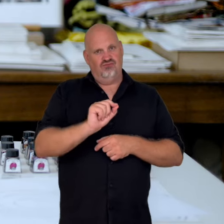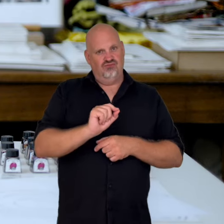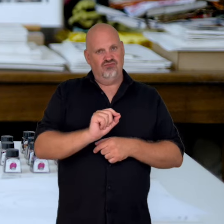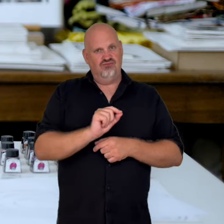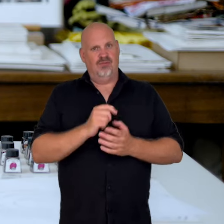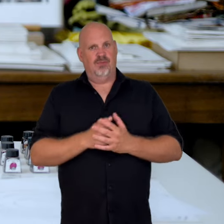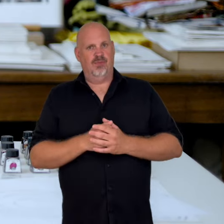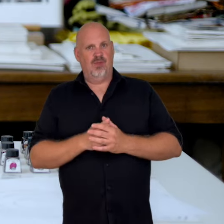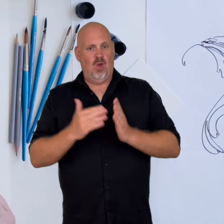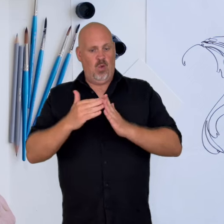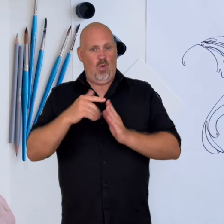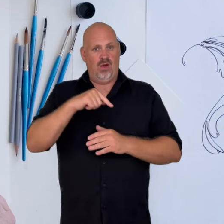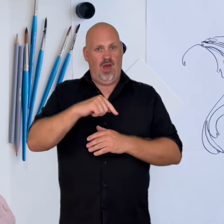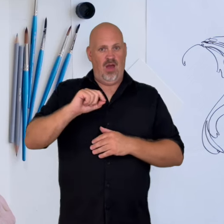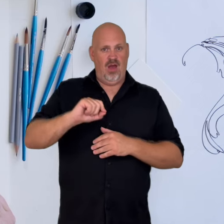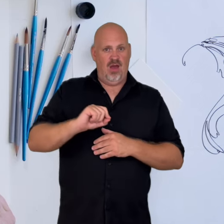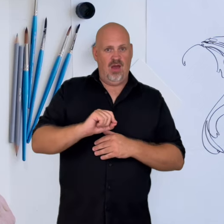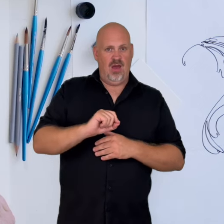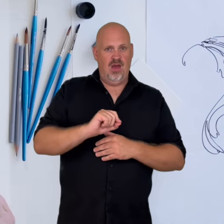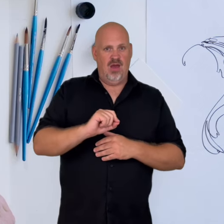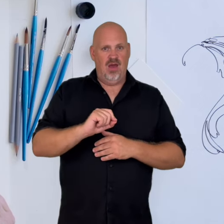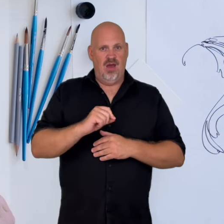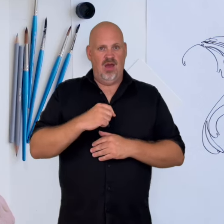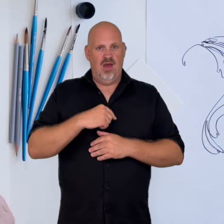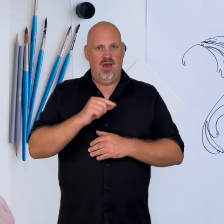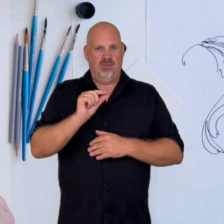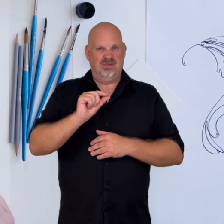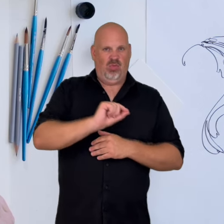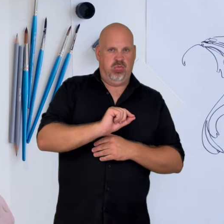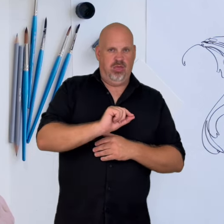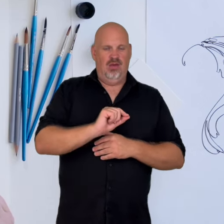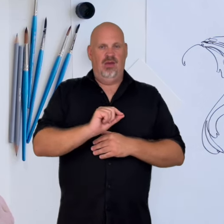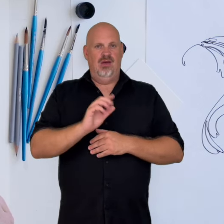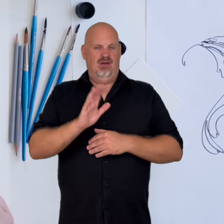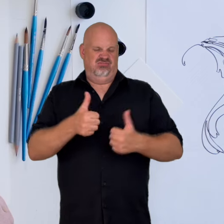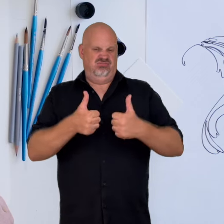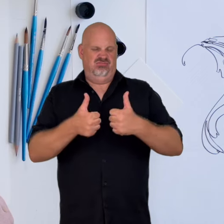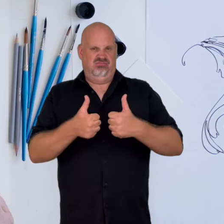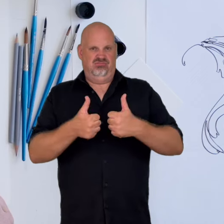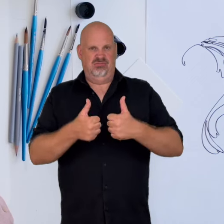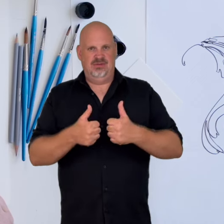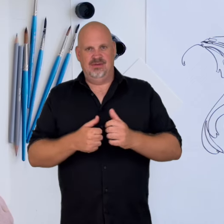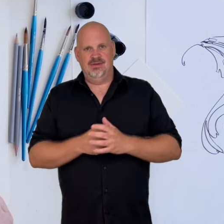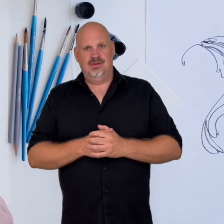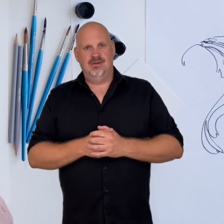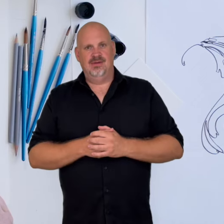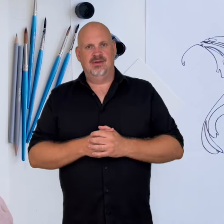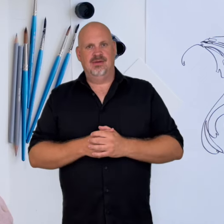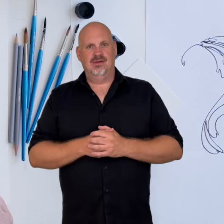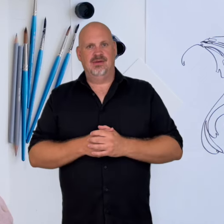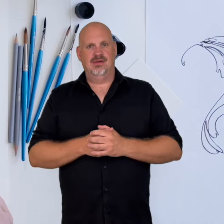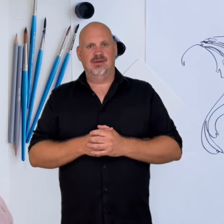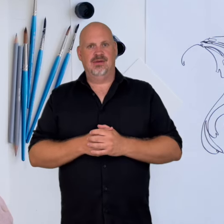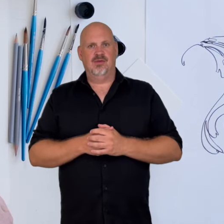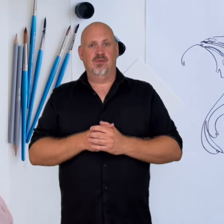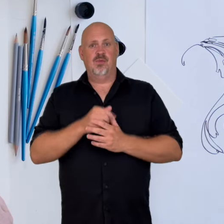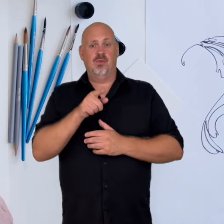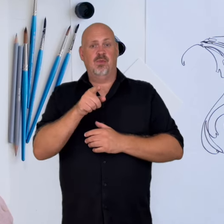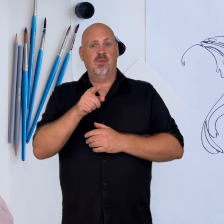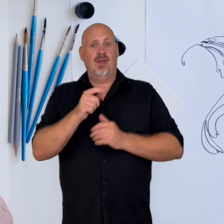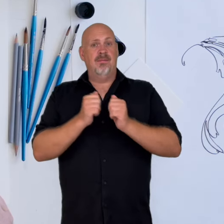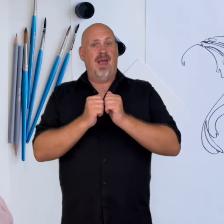all. It's getting a nice bit of lineage all the way around there, following that pencil